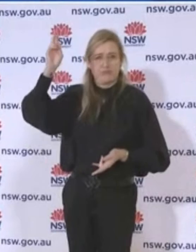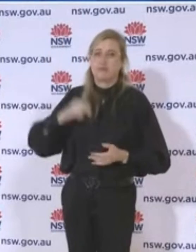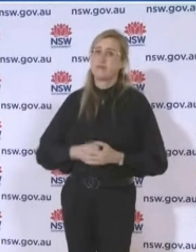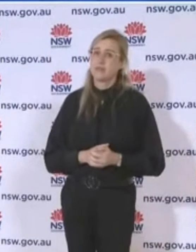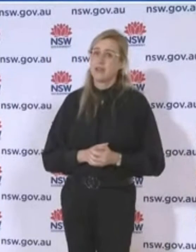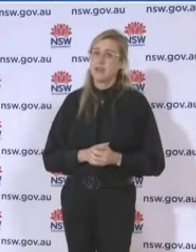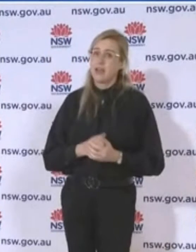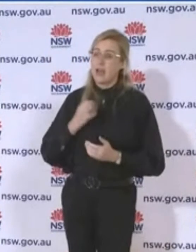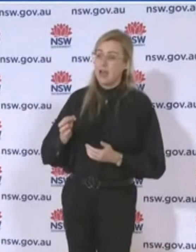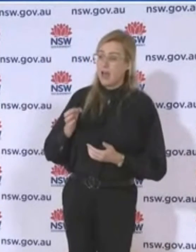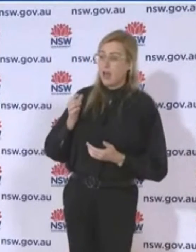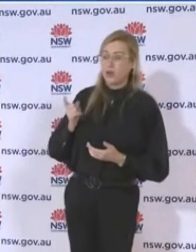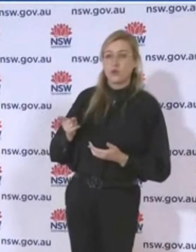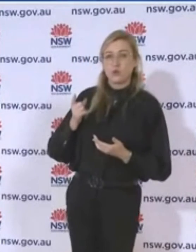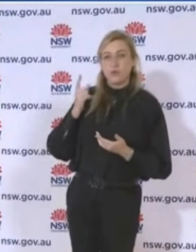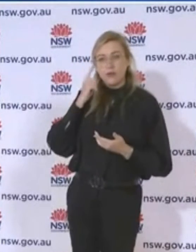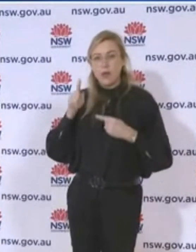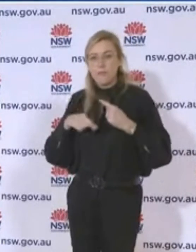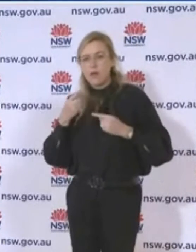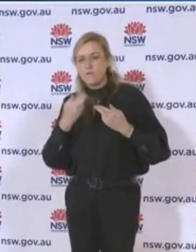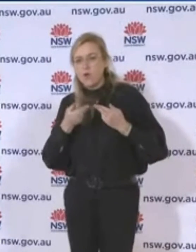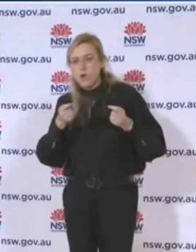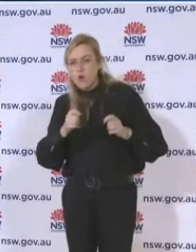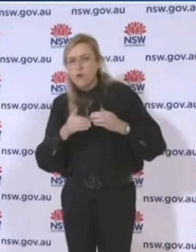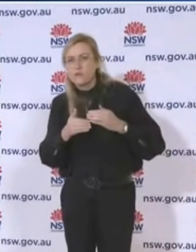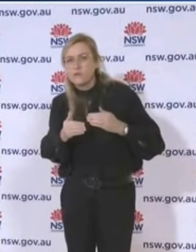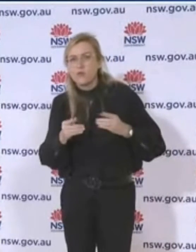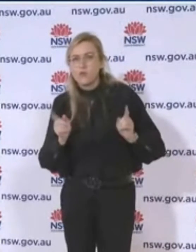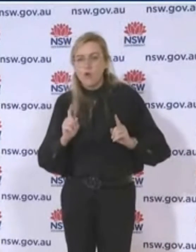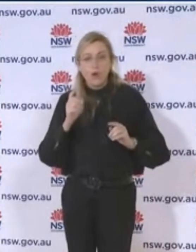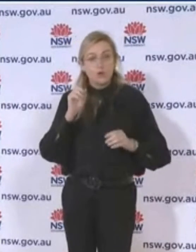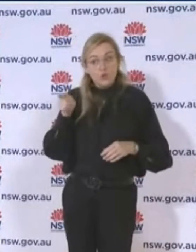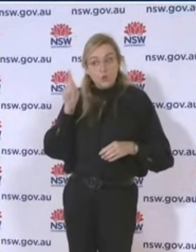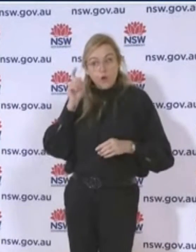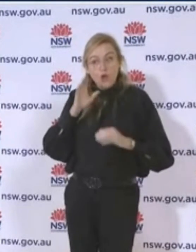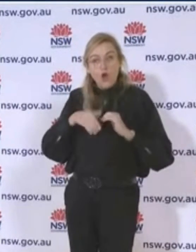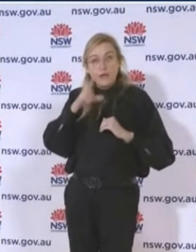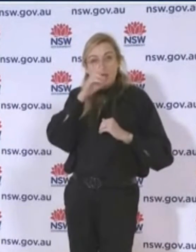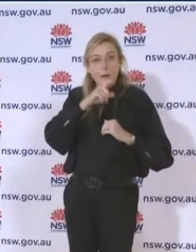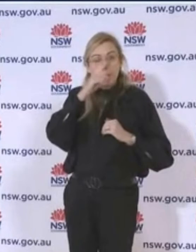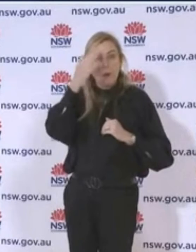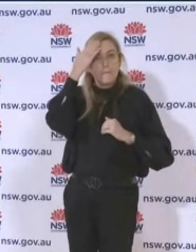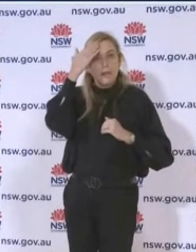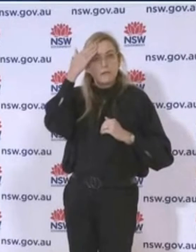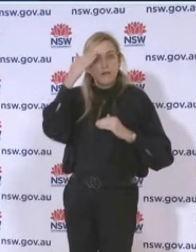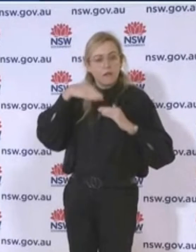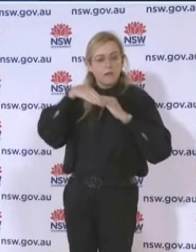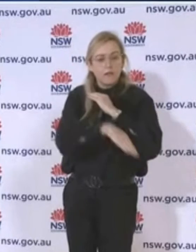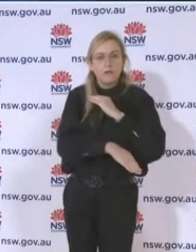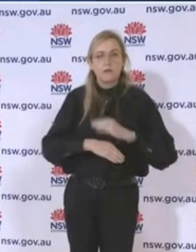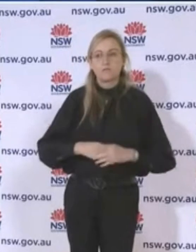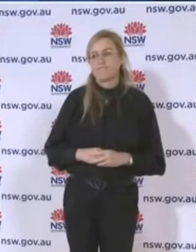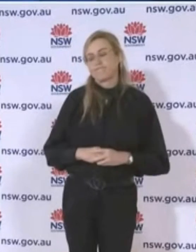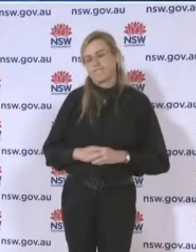you factor that into your decision-making going forward? Oh, look, it's especially concerning to see the mental anguish that people are going through, especially